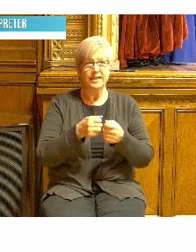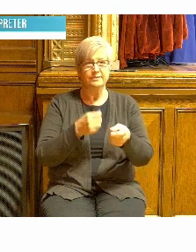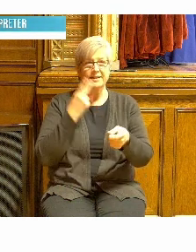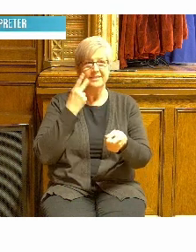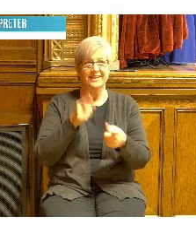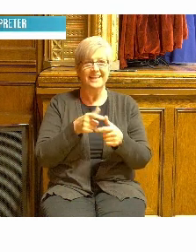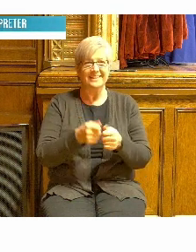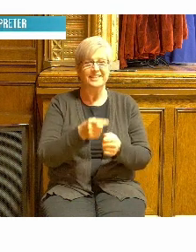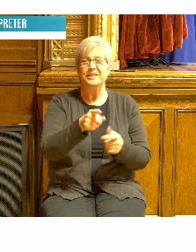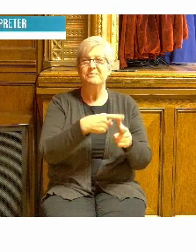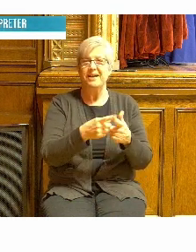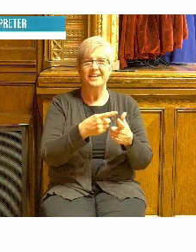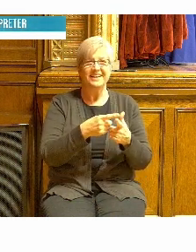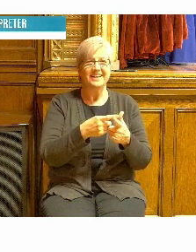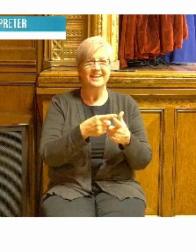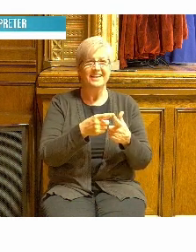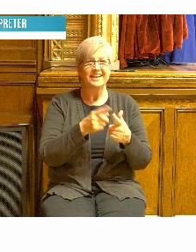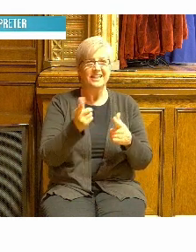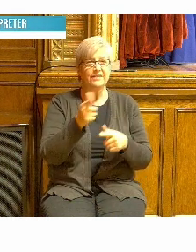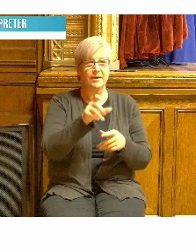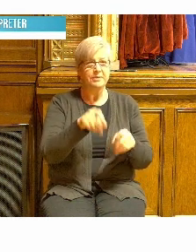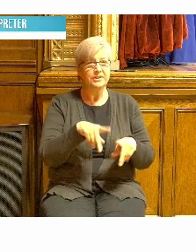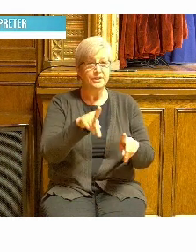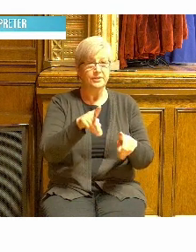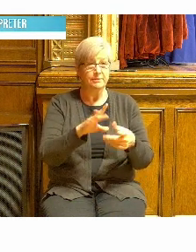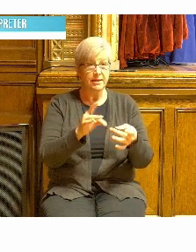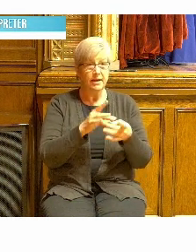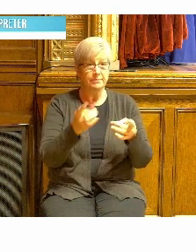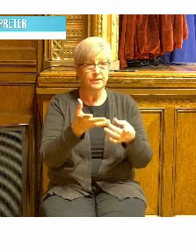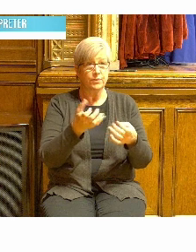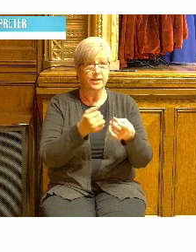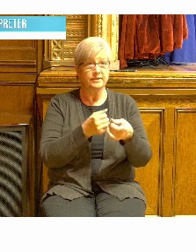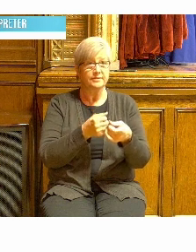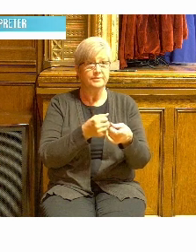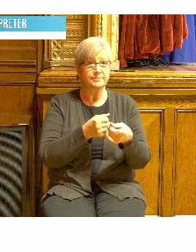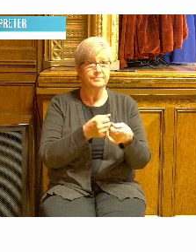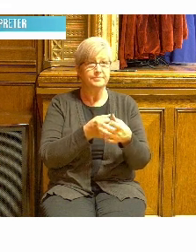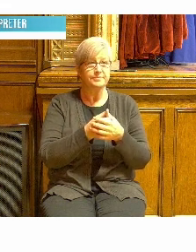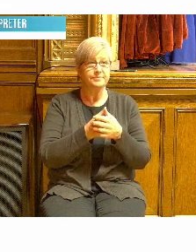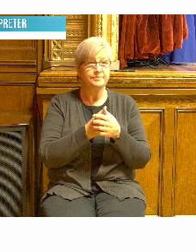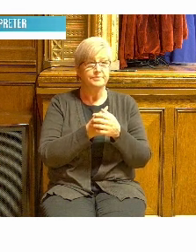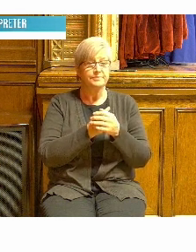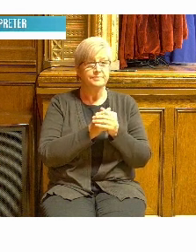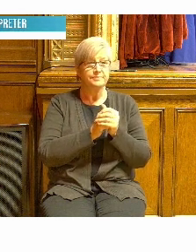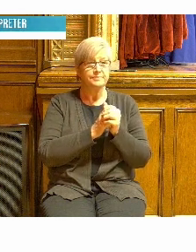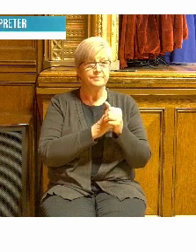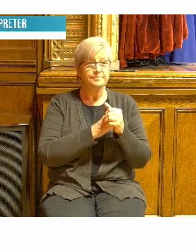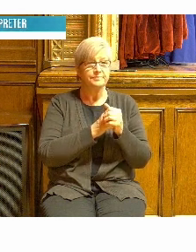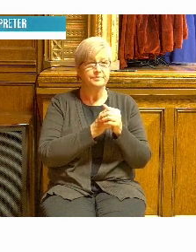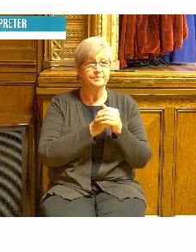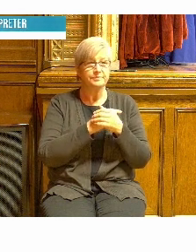it, but I wanted to make an opportunity for you to make remarks if you wanted to, please.